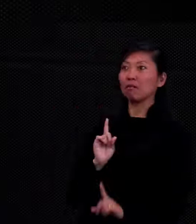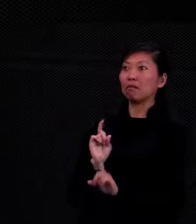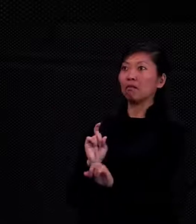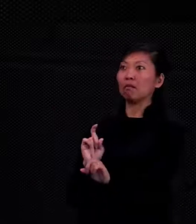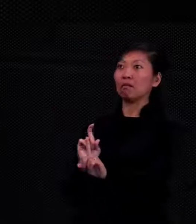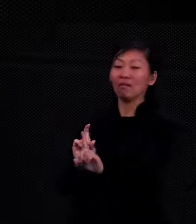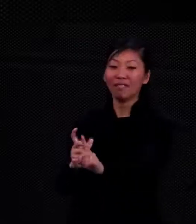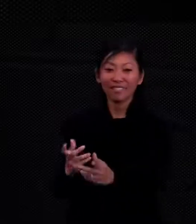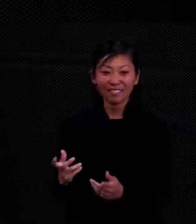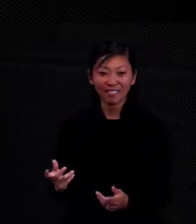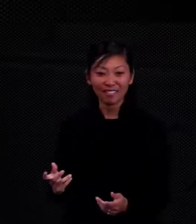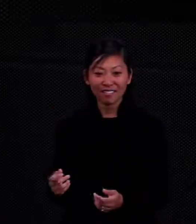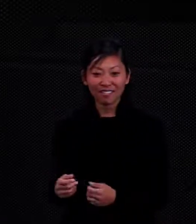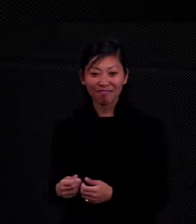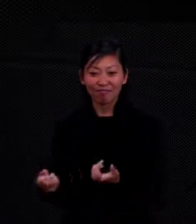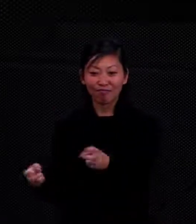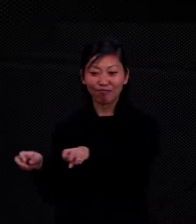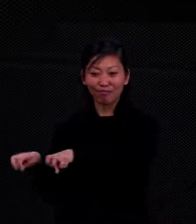distance behind me.